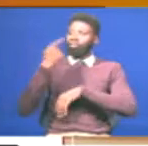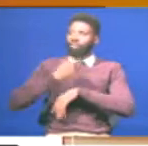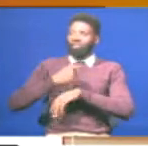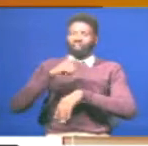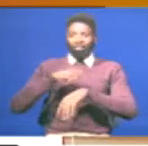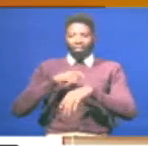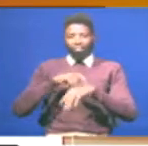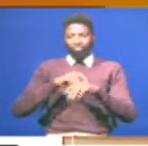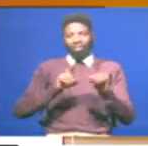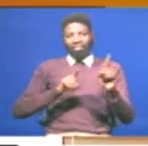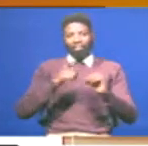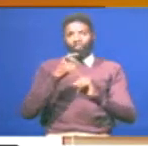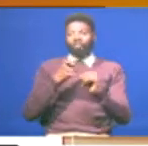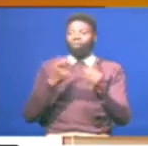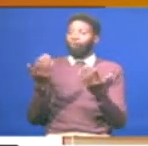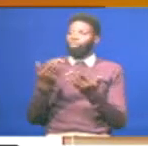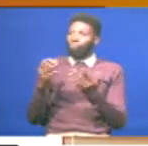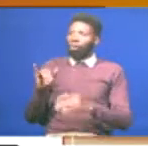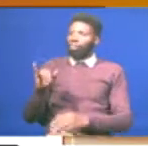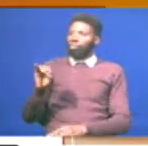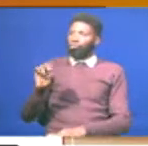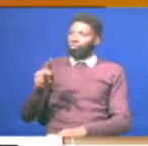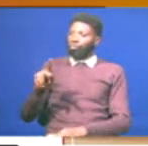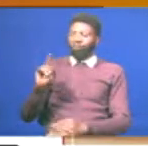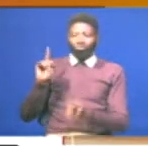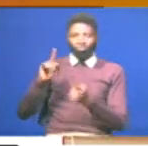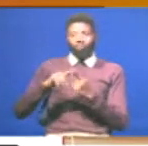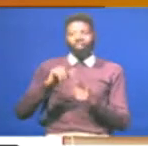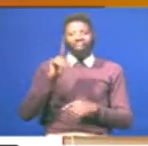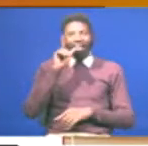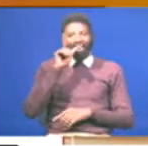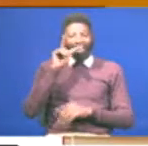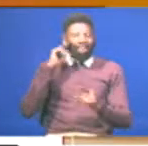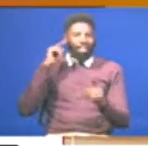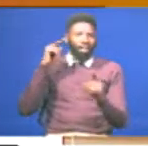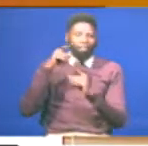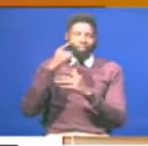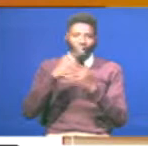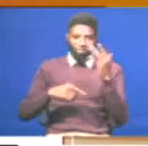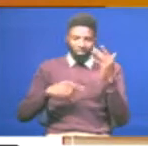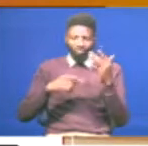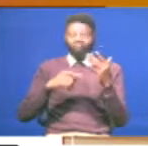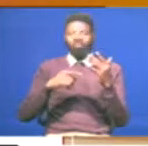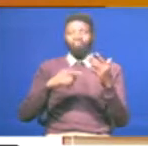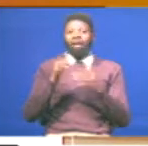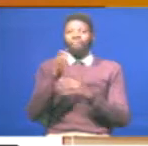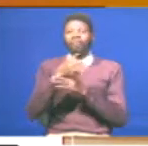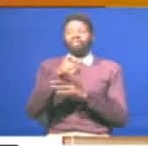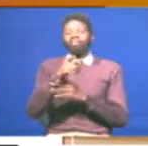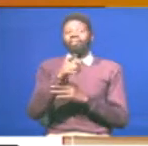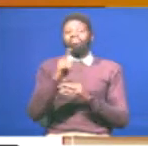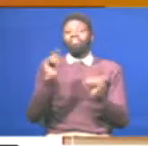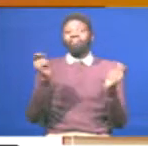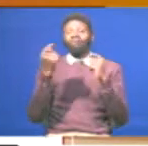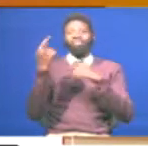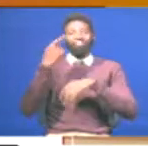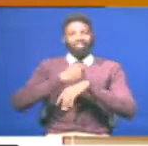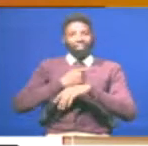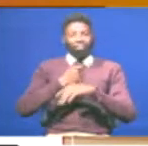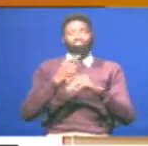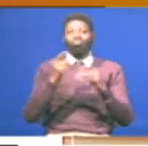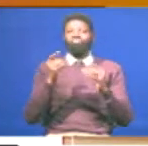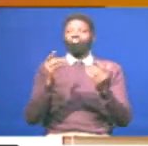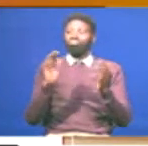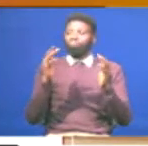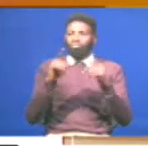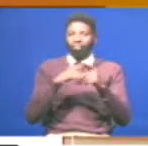London to the High Commission for Jamhuri Day celebrations, and then you find a 2 or 3 month old newspaper. Or unless you